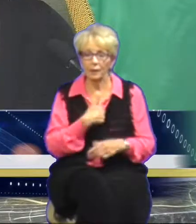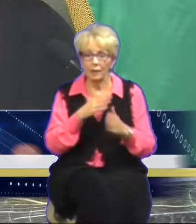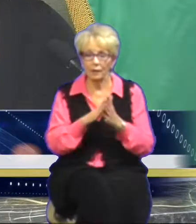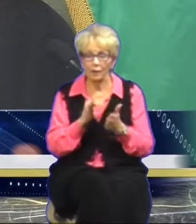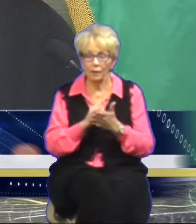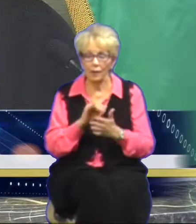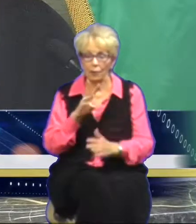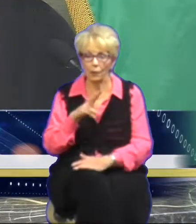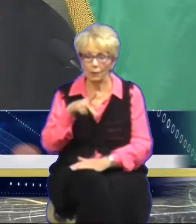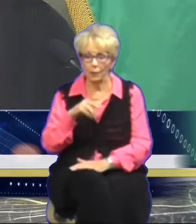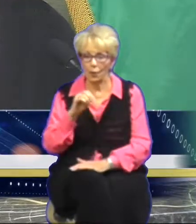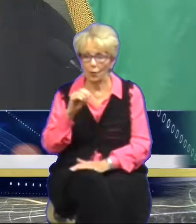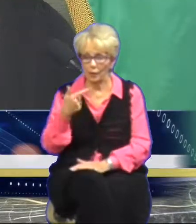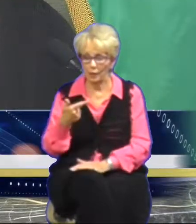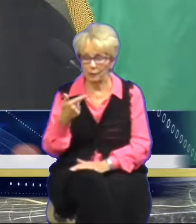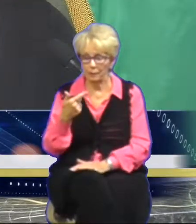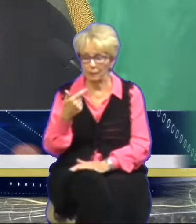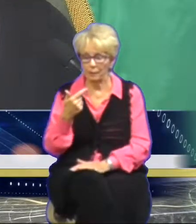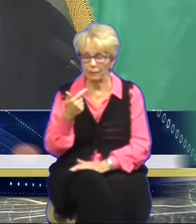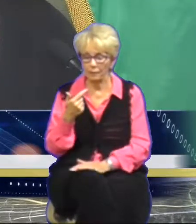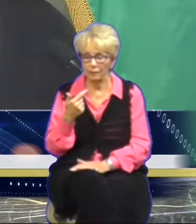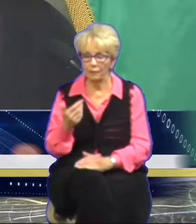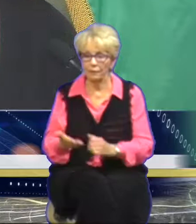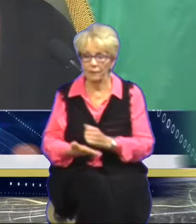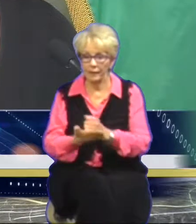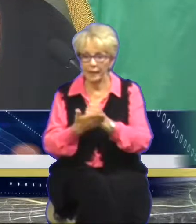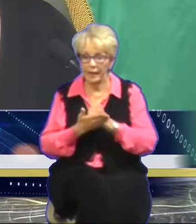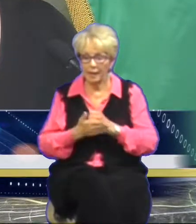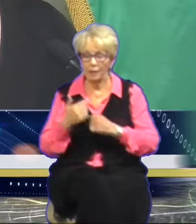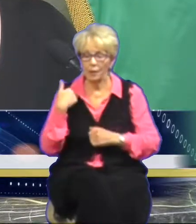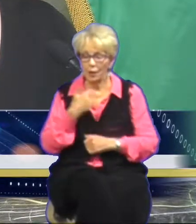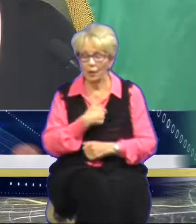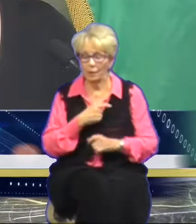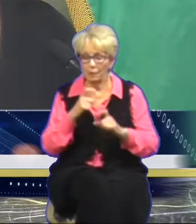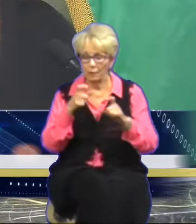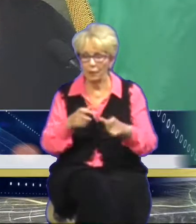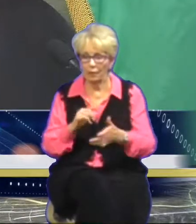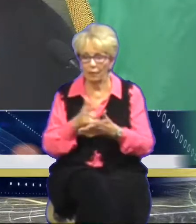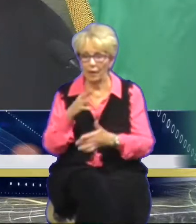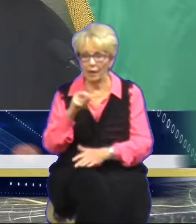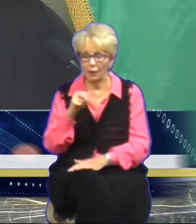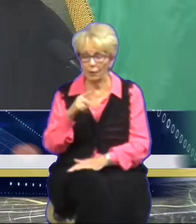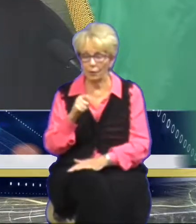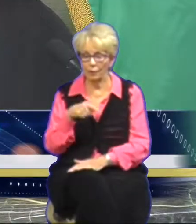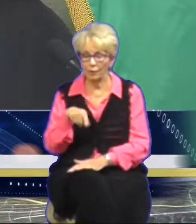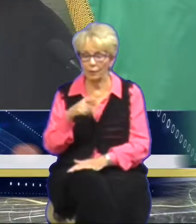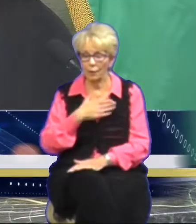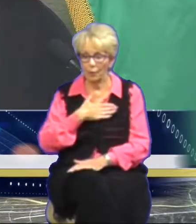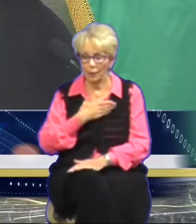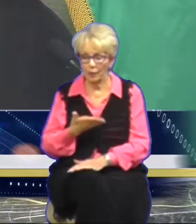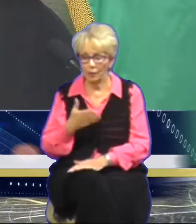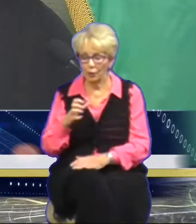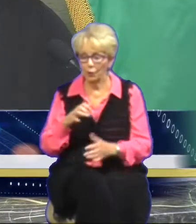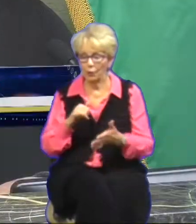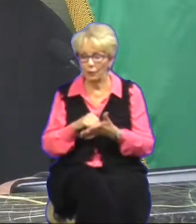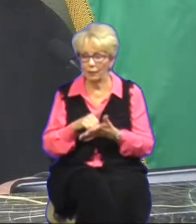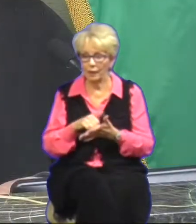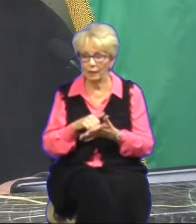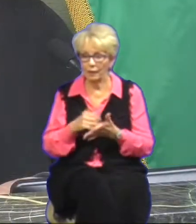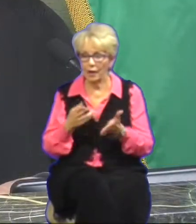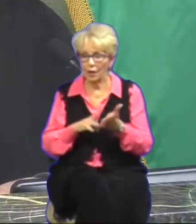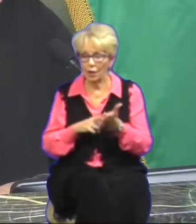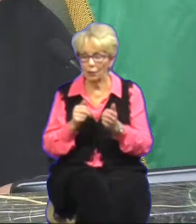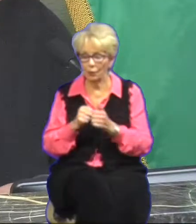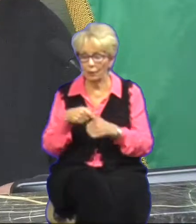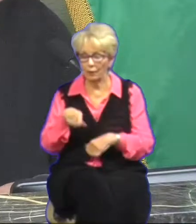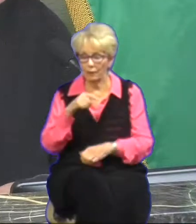the Western Piedmont Council of Government help us in administering that grant. They are willing to do that for a contract